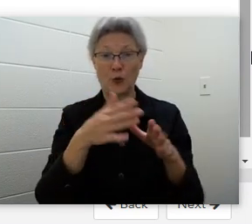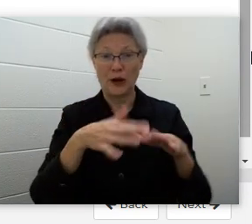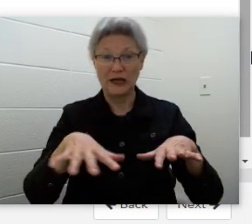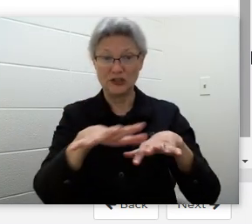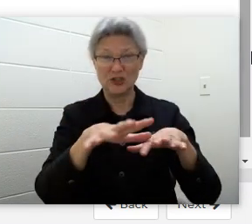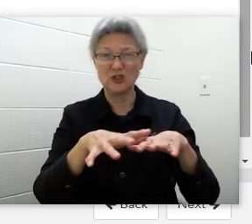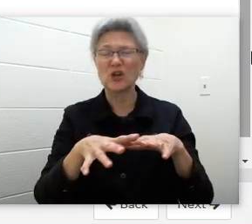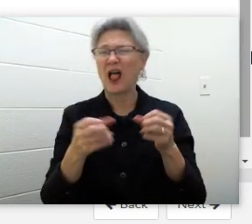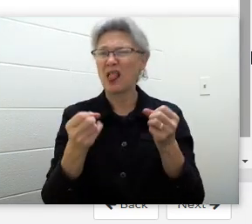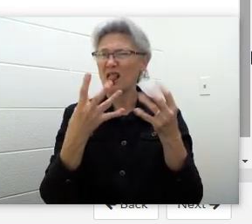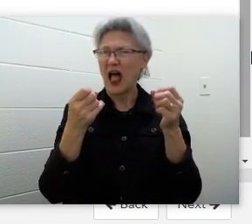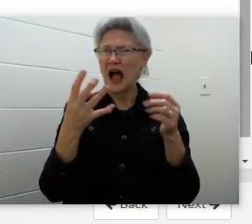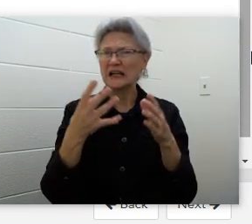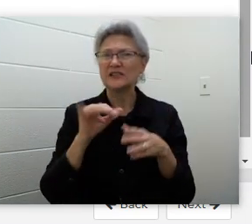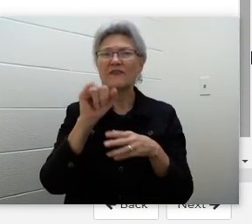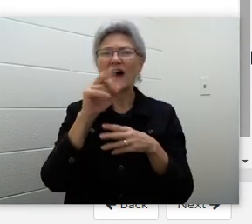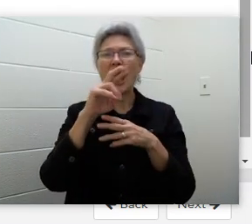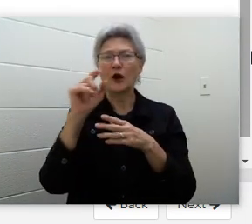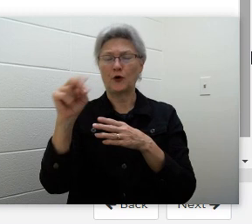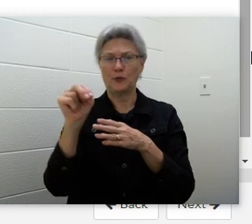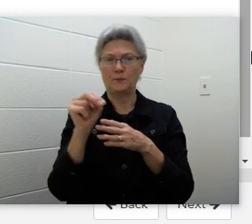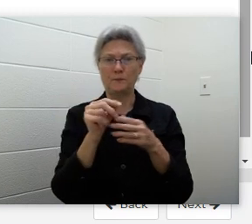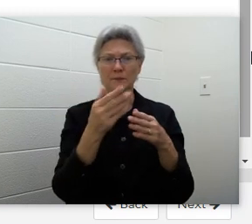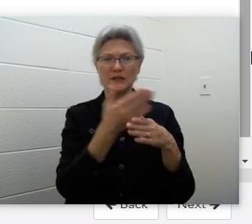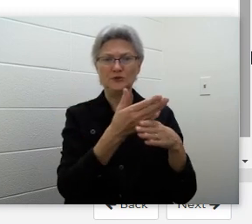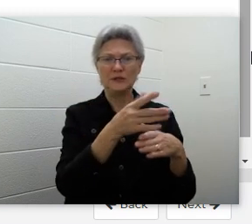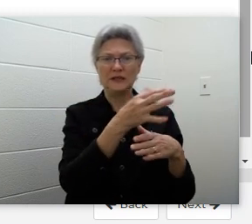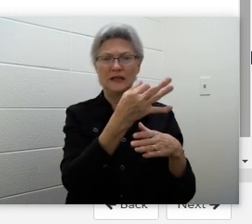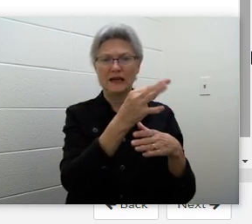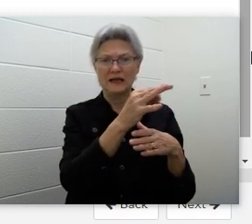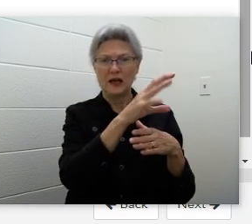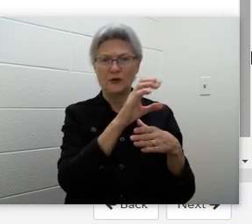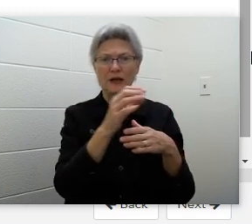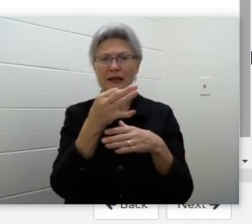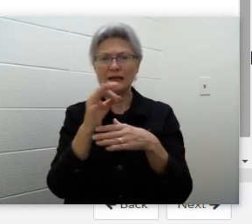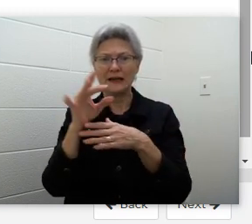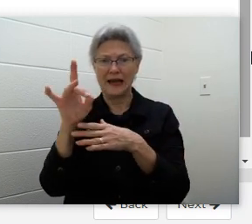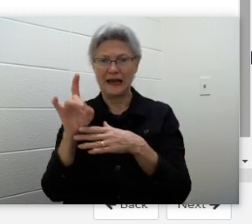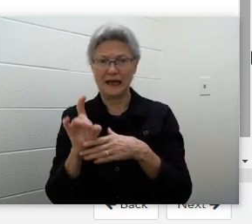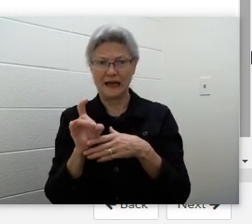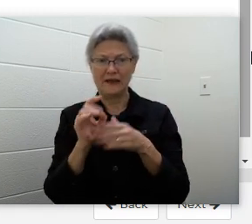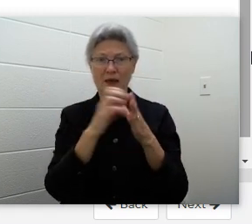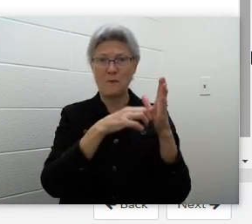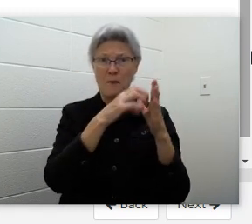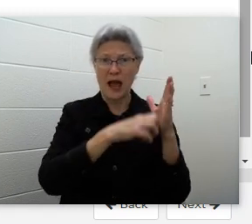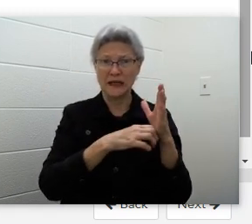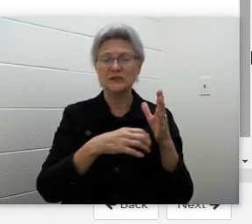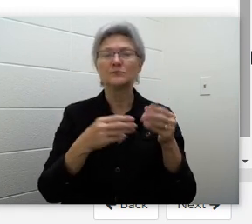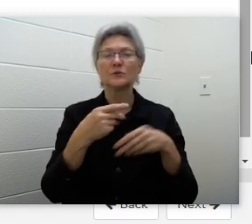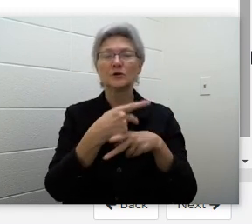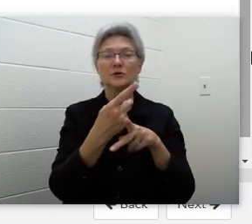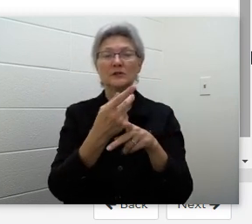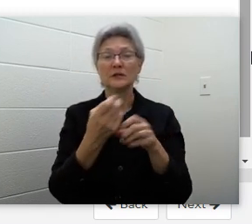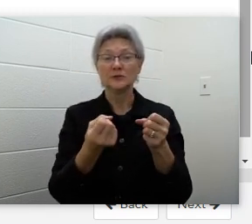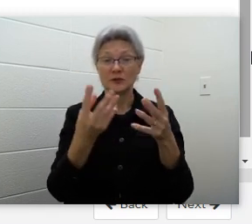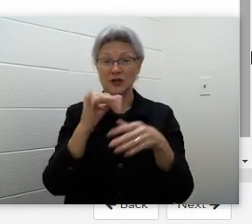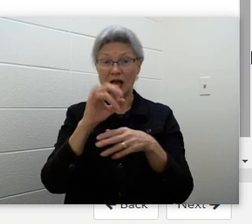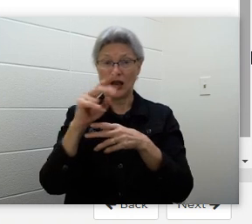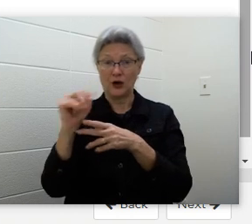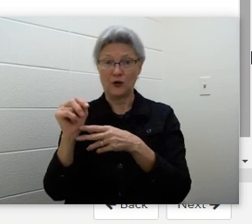the mines there produced more than half of the nation's supply of iron. Michigan is also a source of iron.